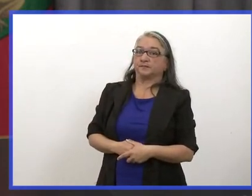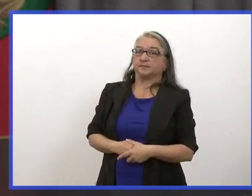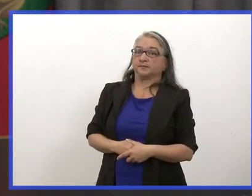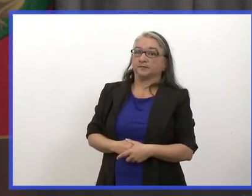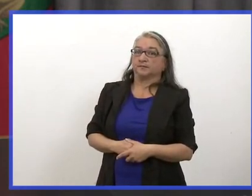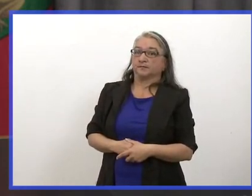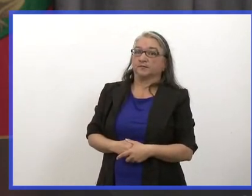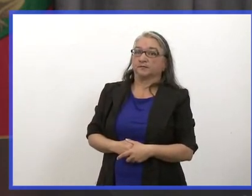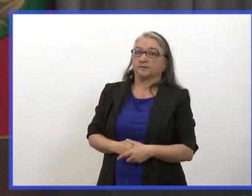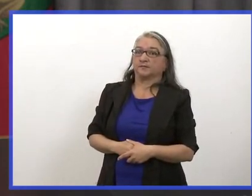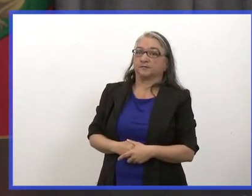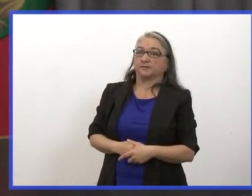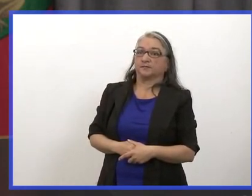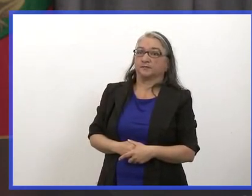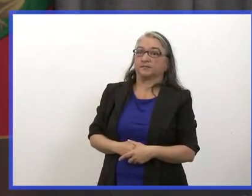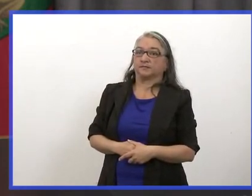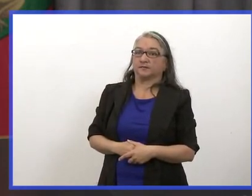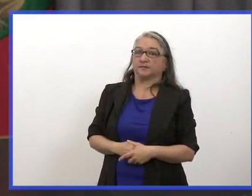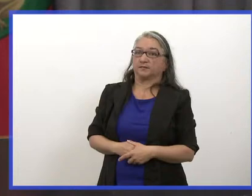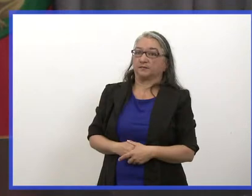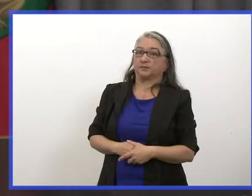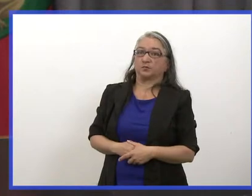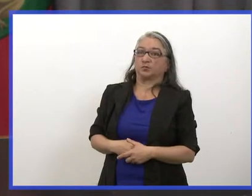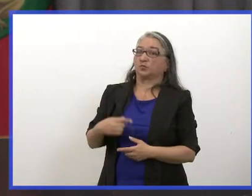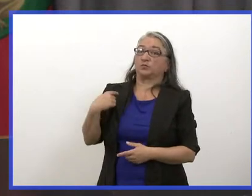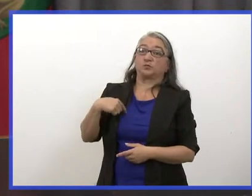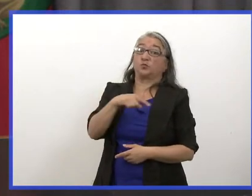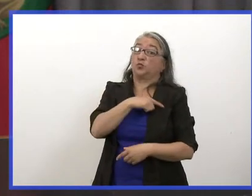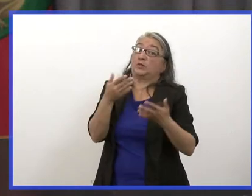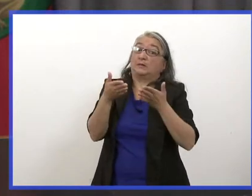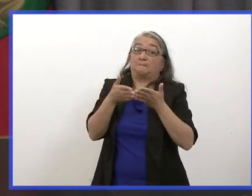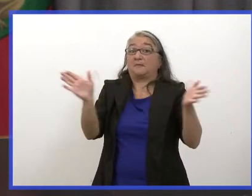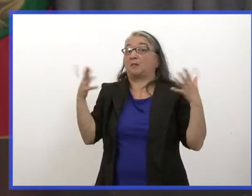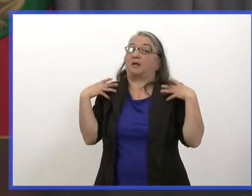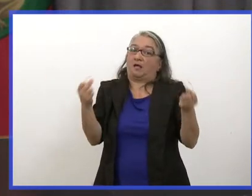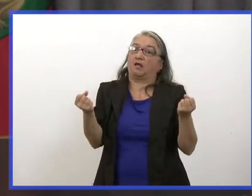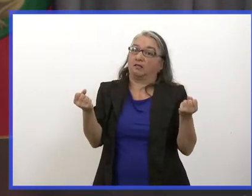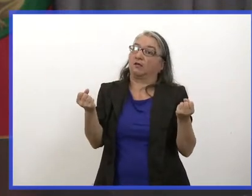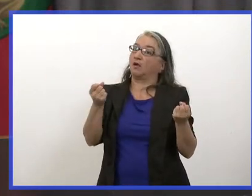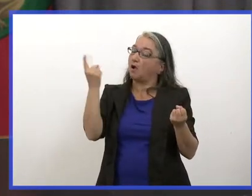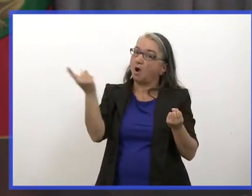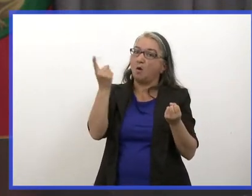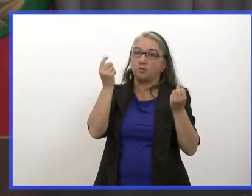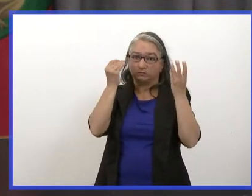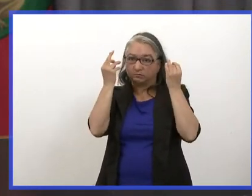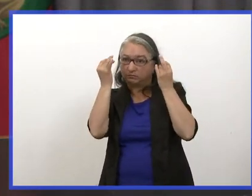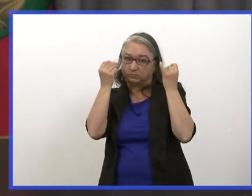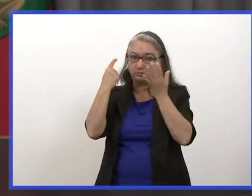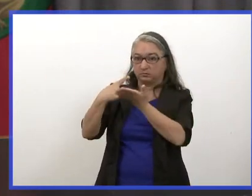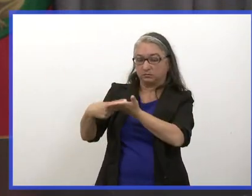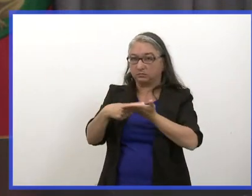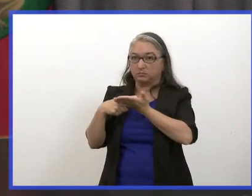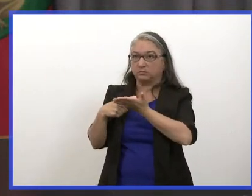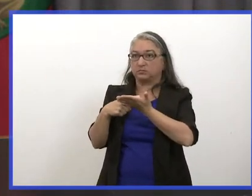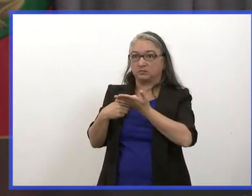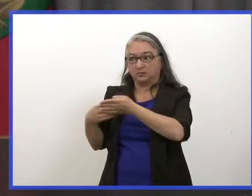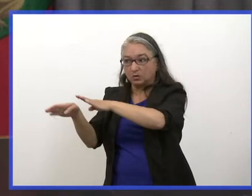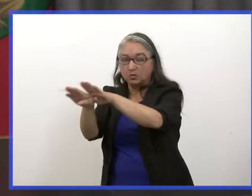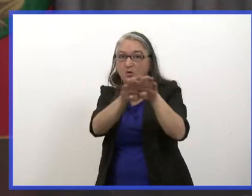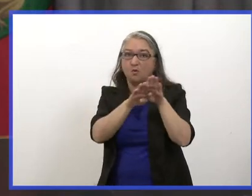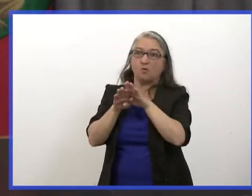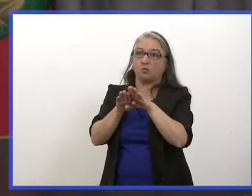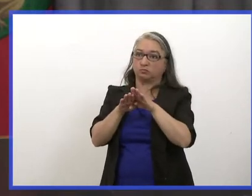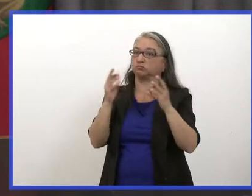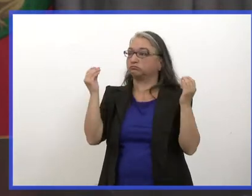under the purview of public health. So we've always looked at that. It has been utilized in the past. And so we're